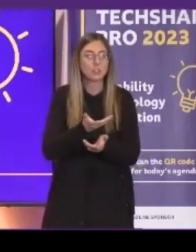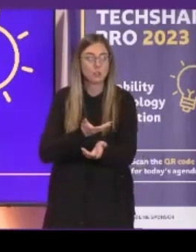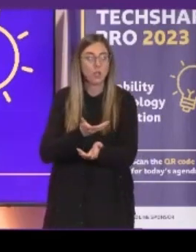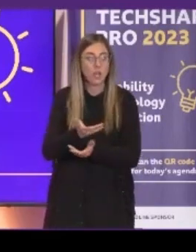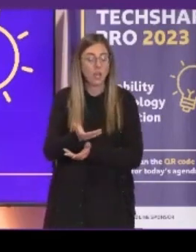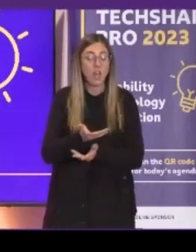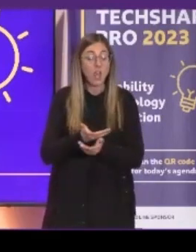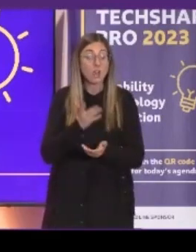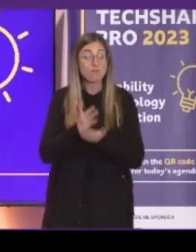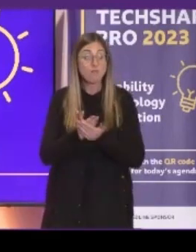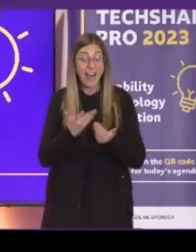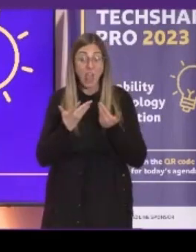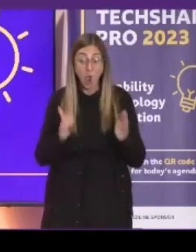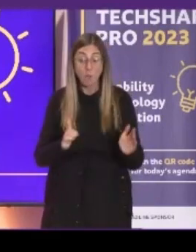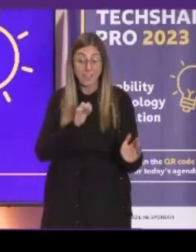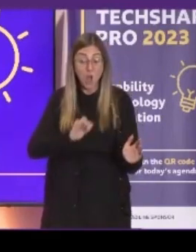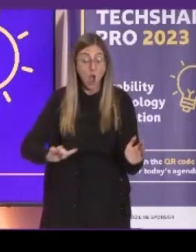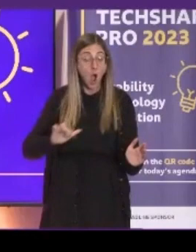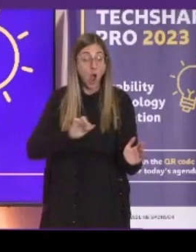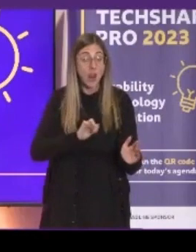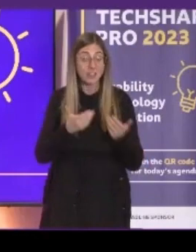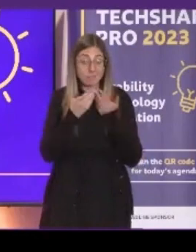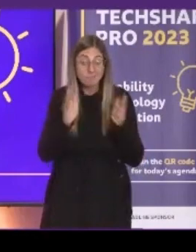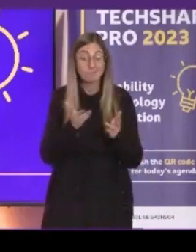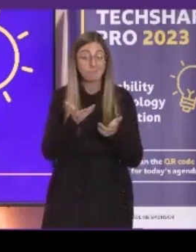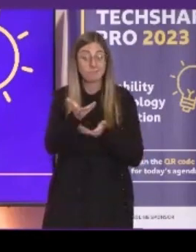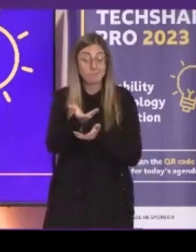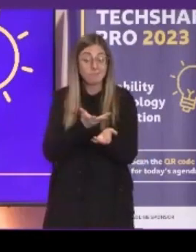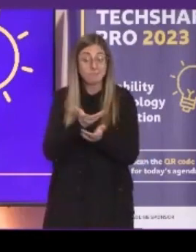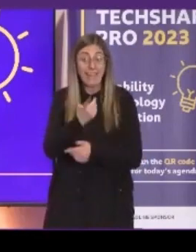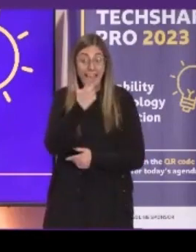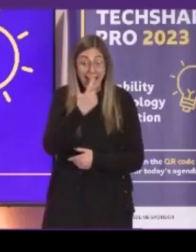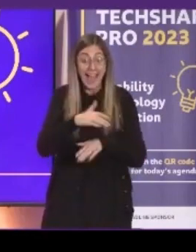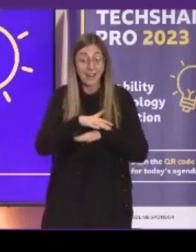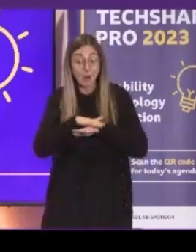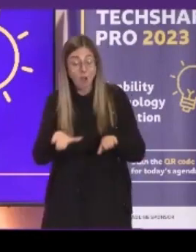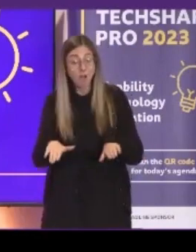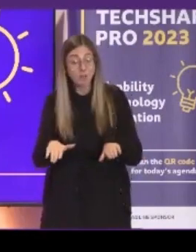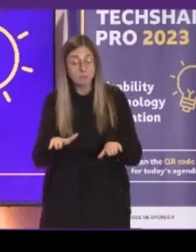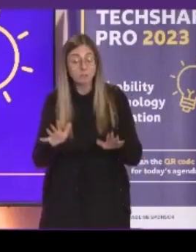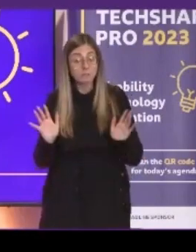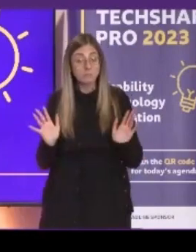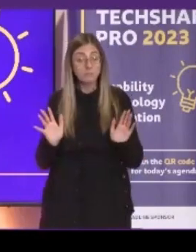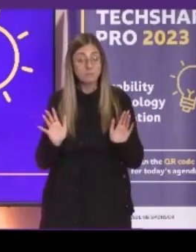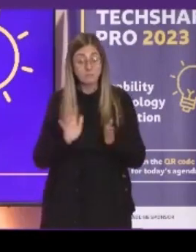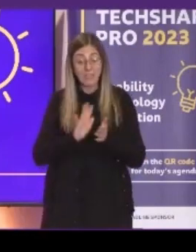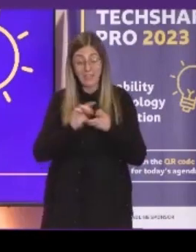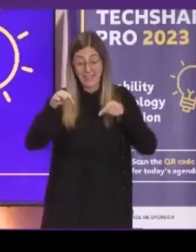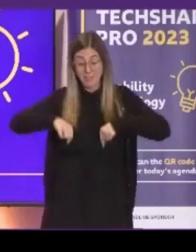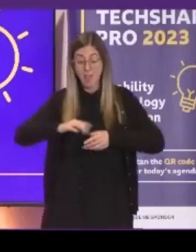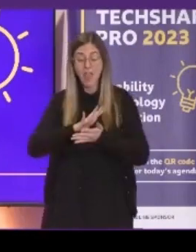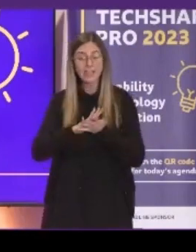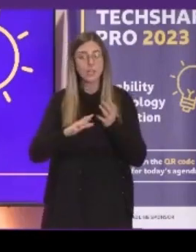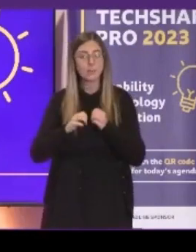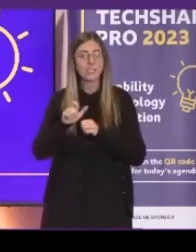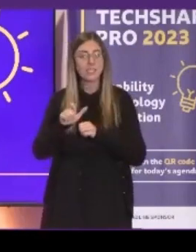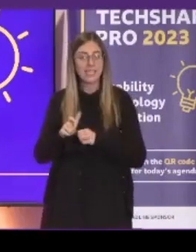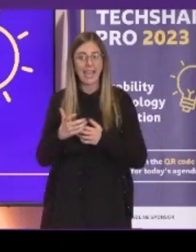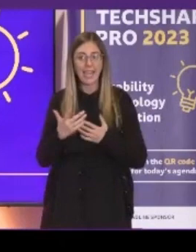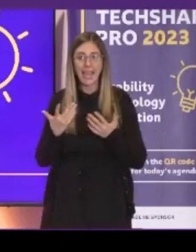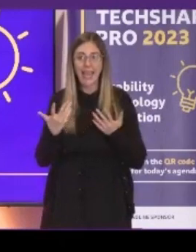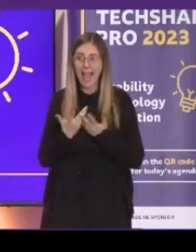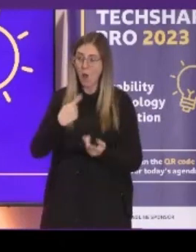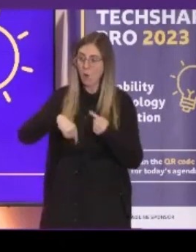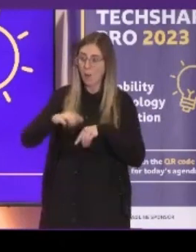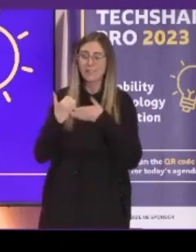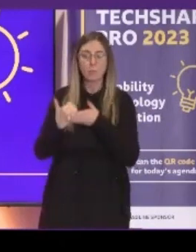really upfront conversations, really candid conversations about what can't we do. In HSBC's world, that might be where can we support?